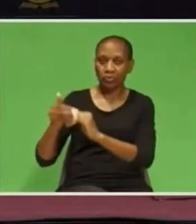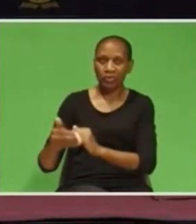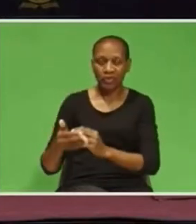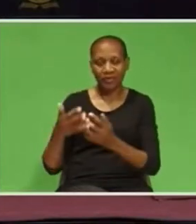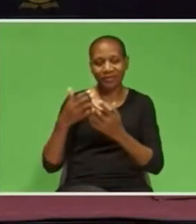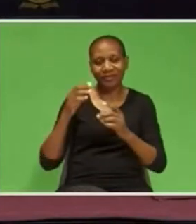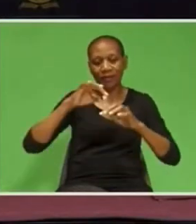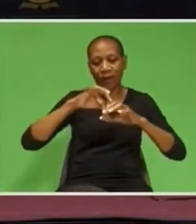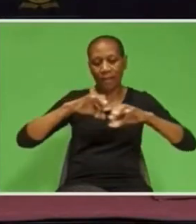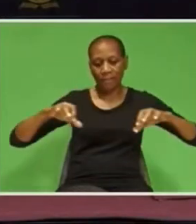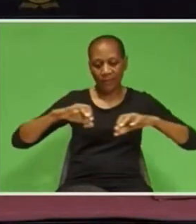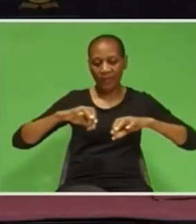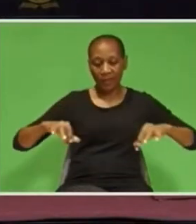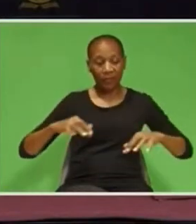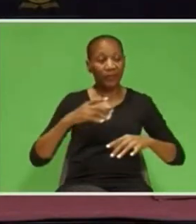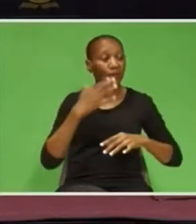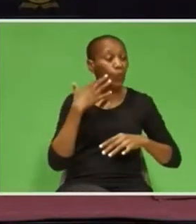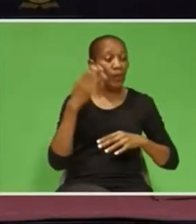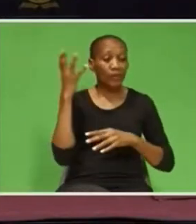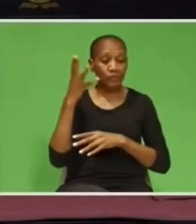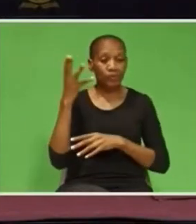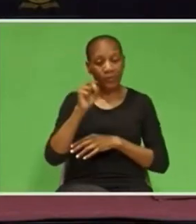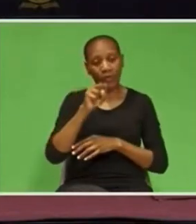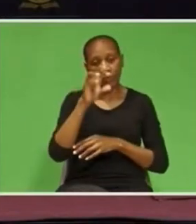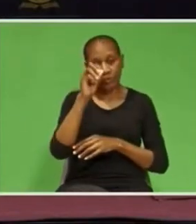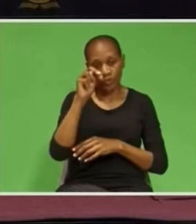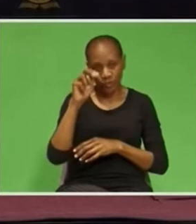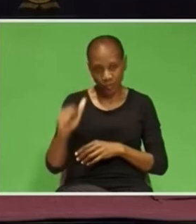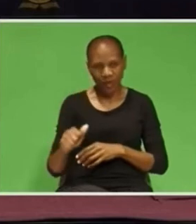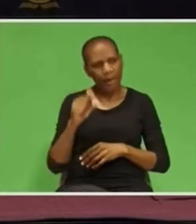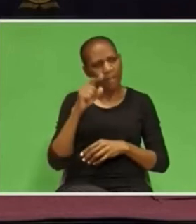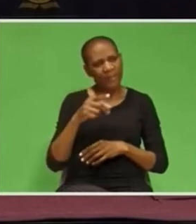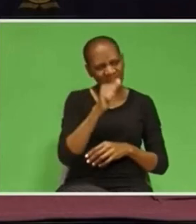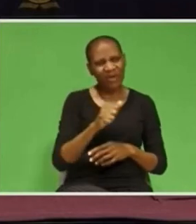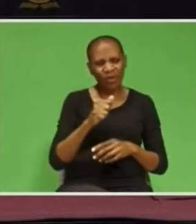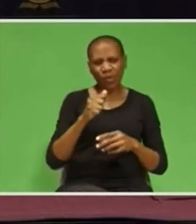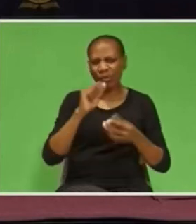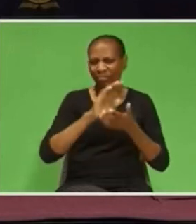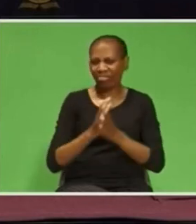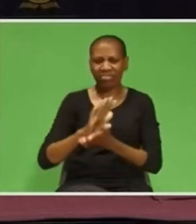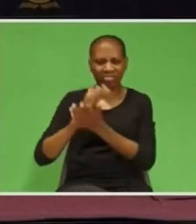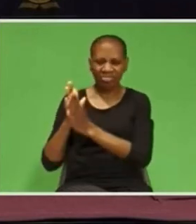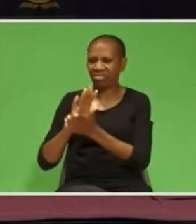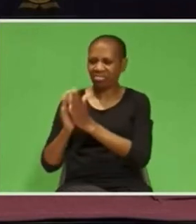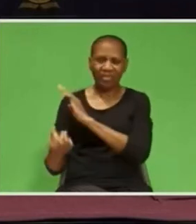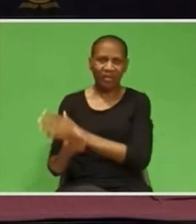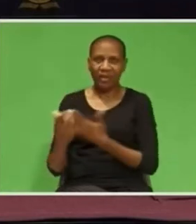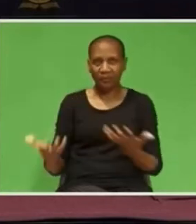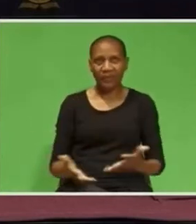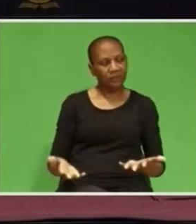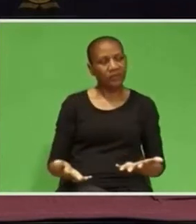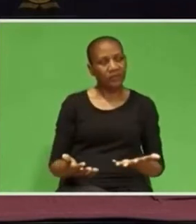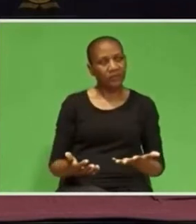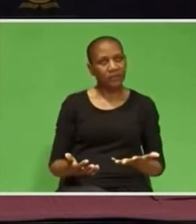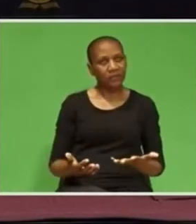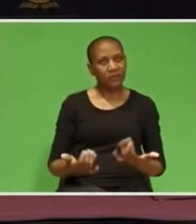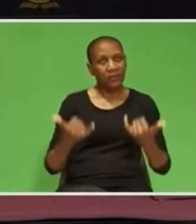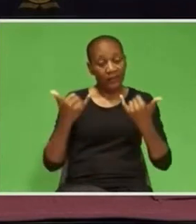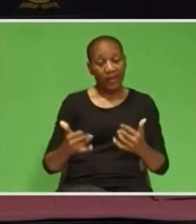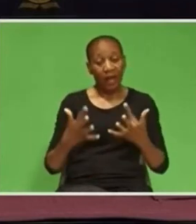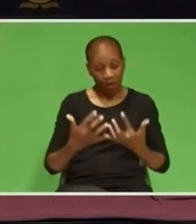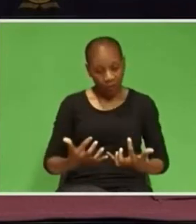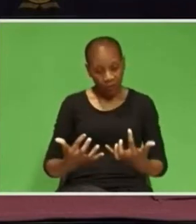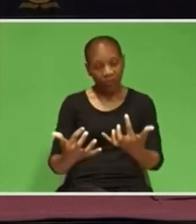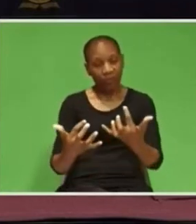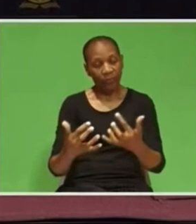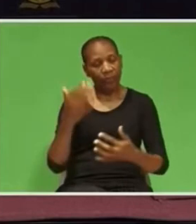as the go-to scapegoat for all the disasters that your government brought about. You insult the intelligence of South Africans who know that